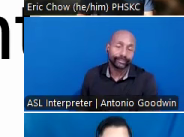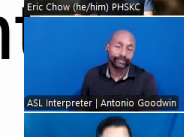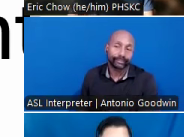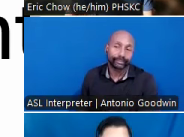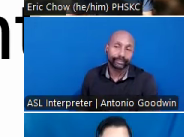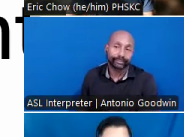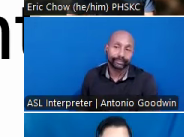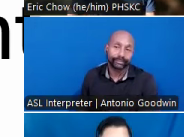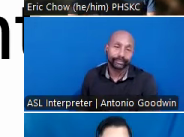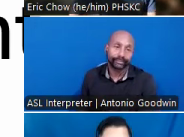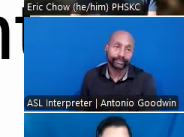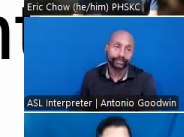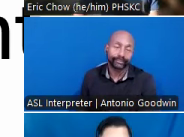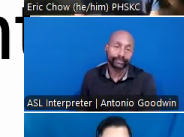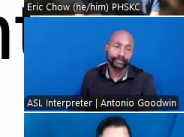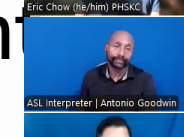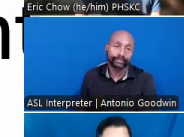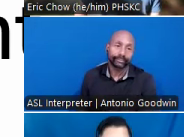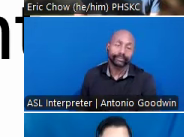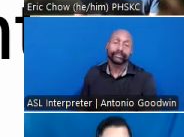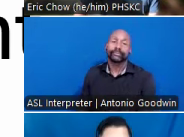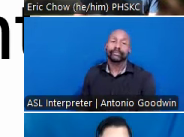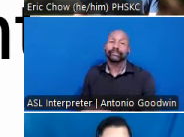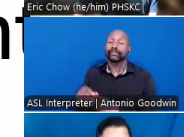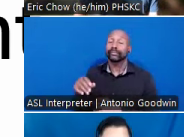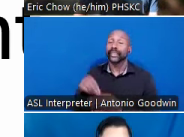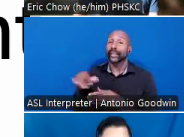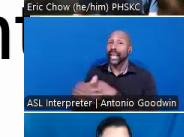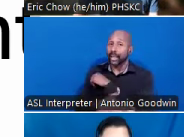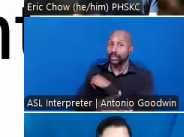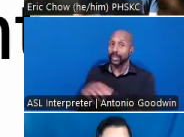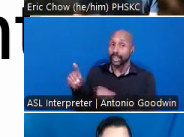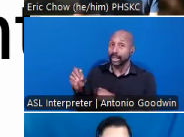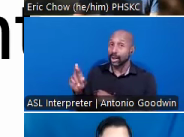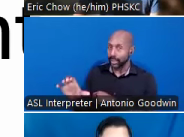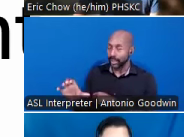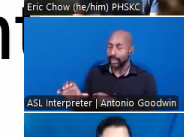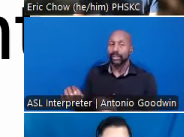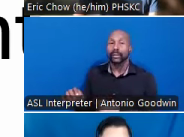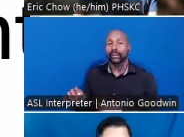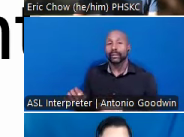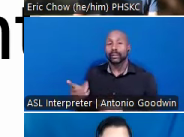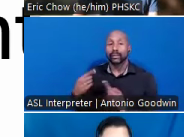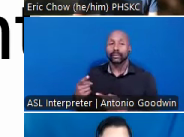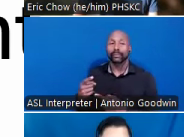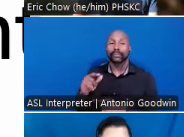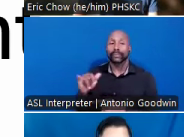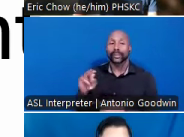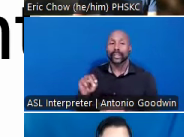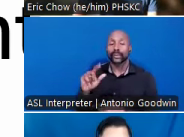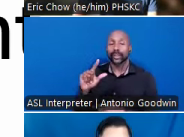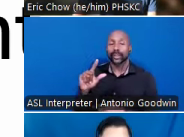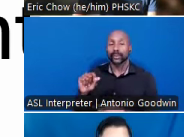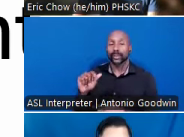So in DRC, since January 2023, there's been more than 27,000